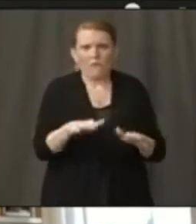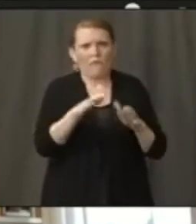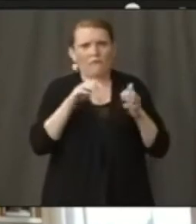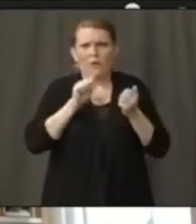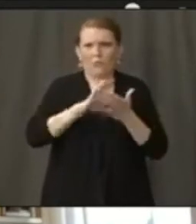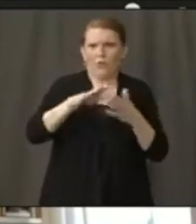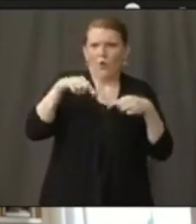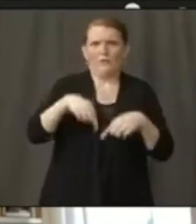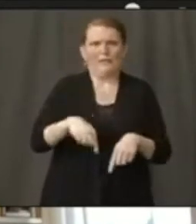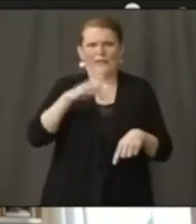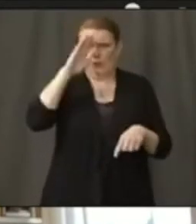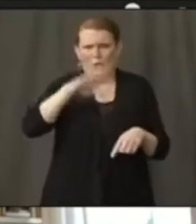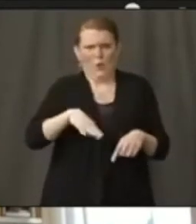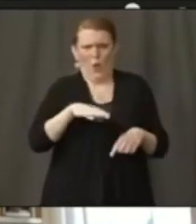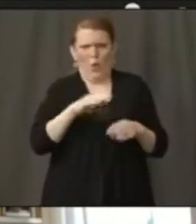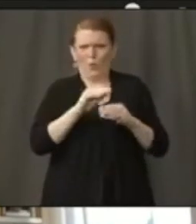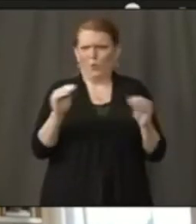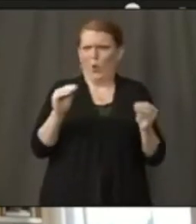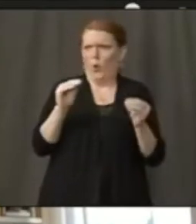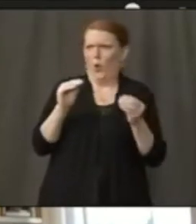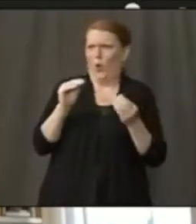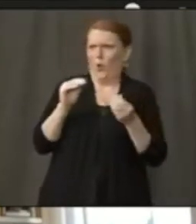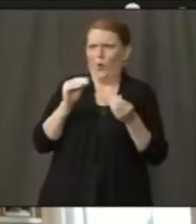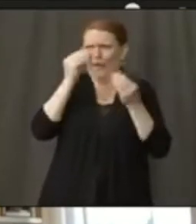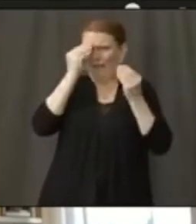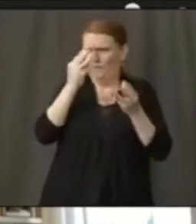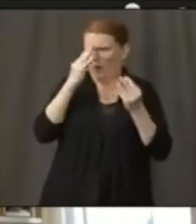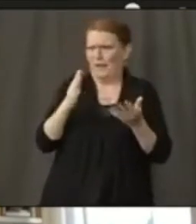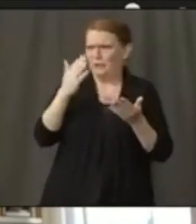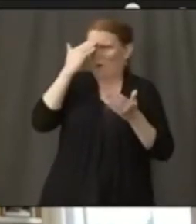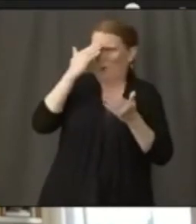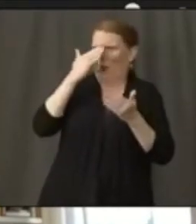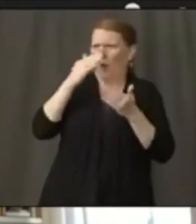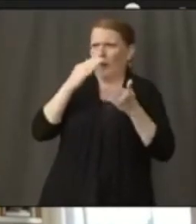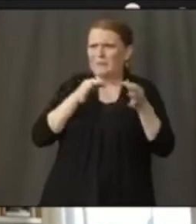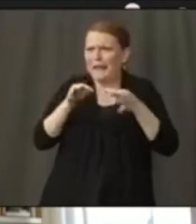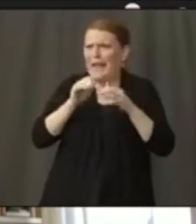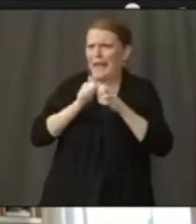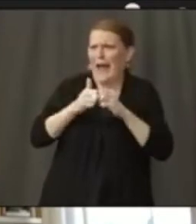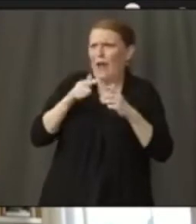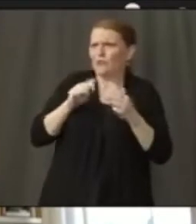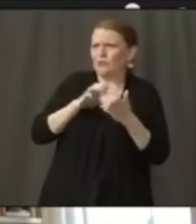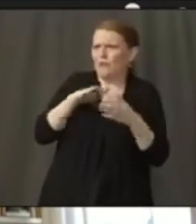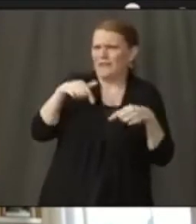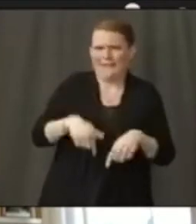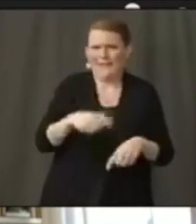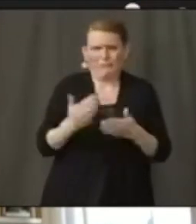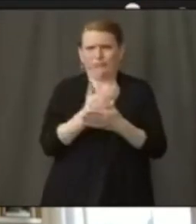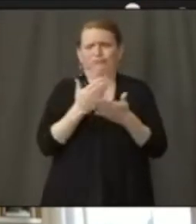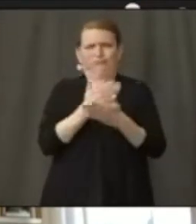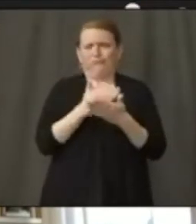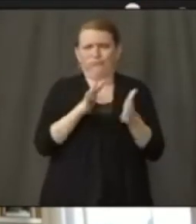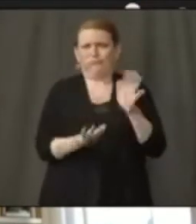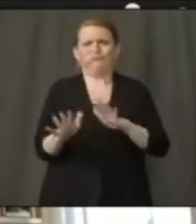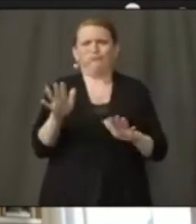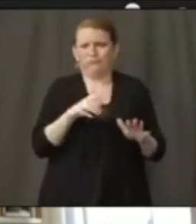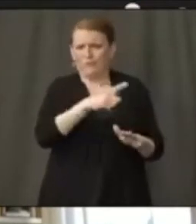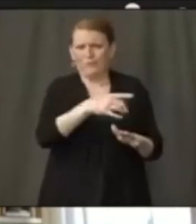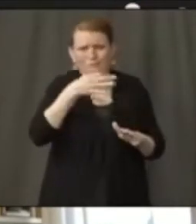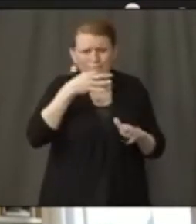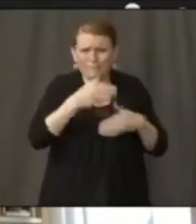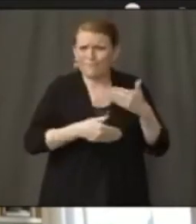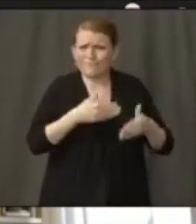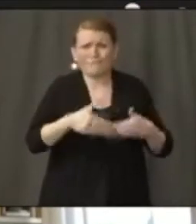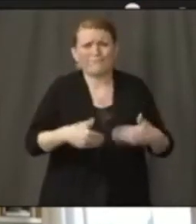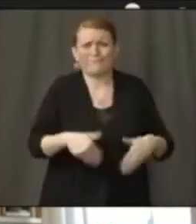I'm in the quick serve casual industry, and while my revenues have dropped significantly, my husband and I are so fortunate that we've been able to